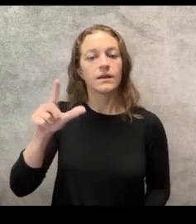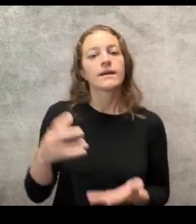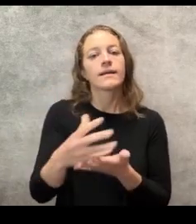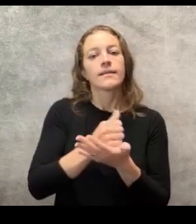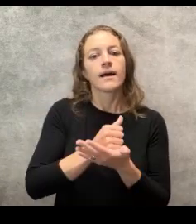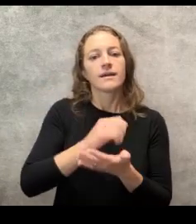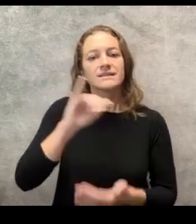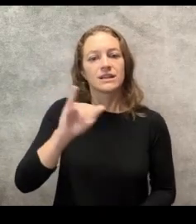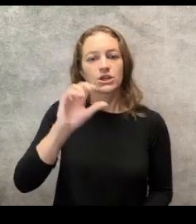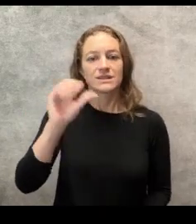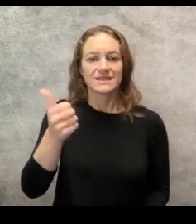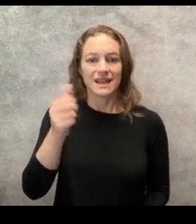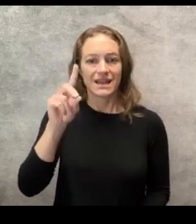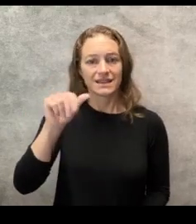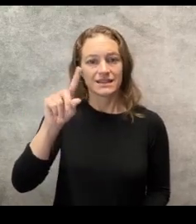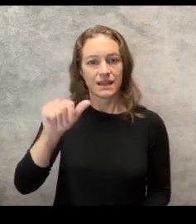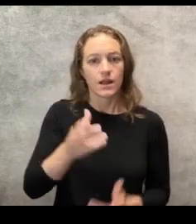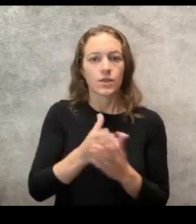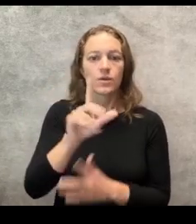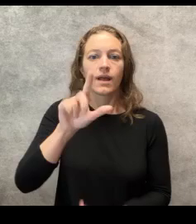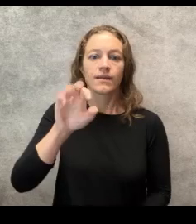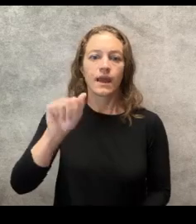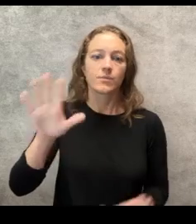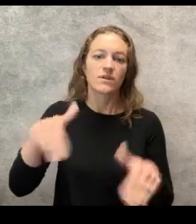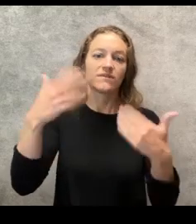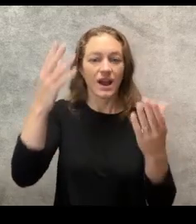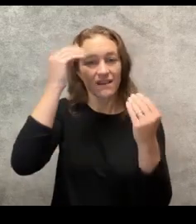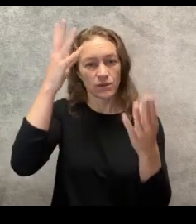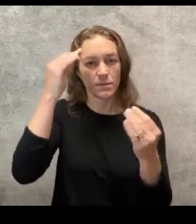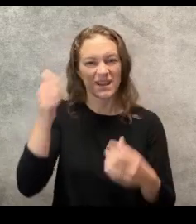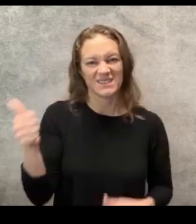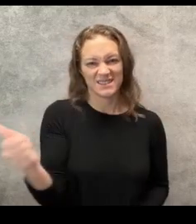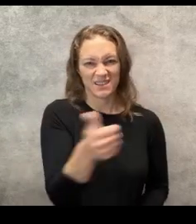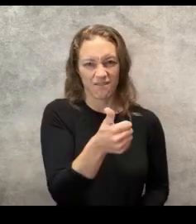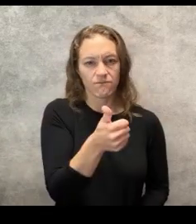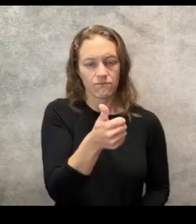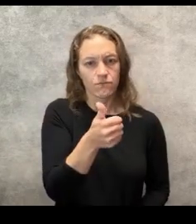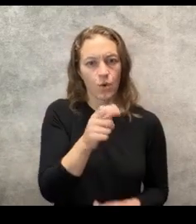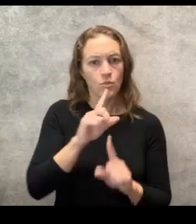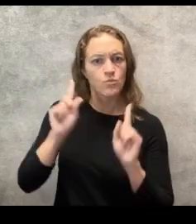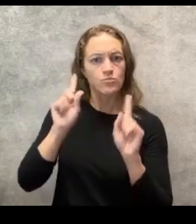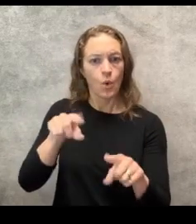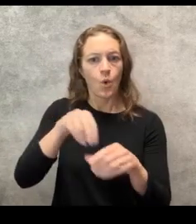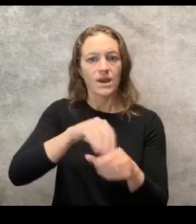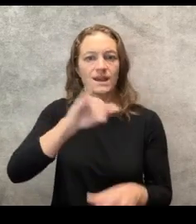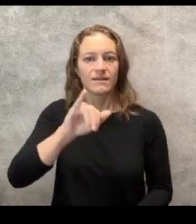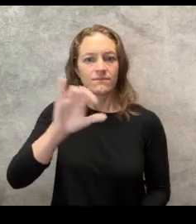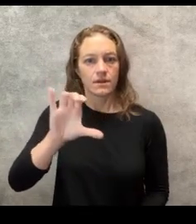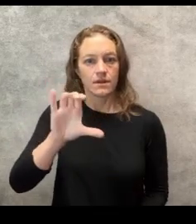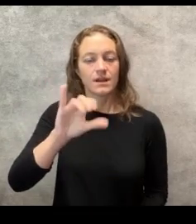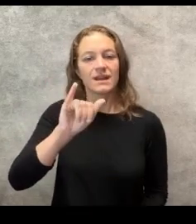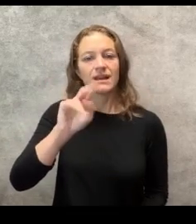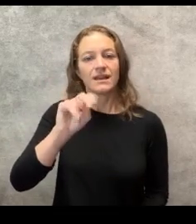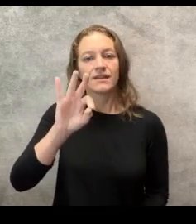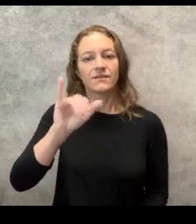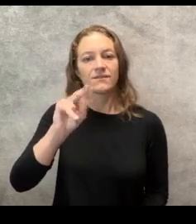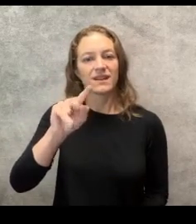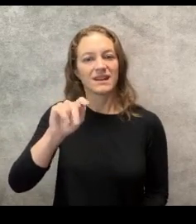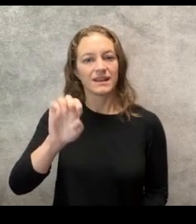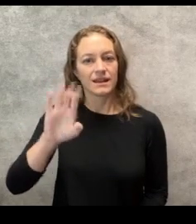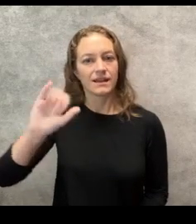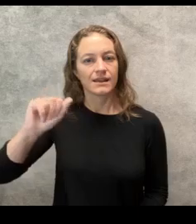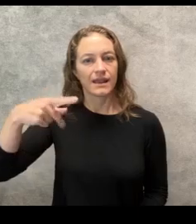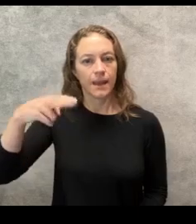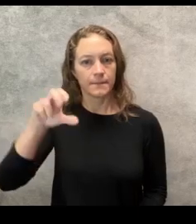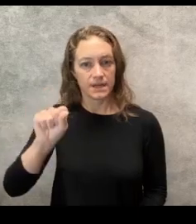through LEA-provided information as self-reported in Infinite Campus, IC, via the December